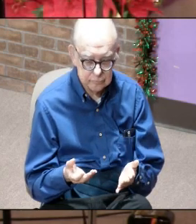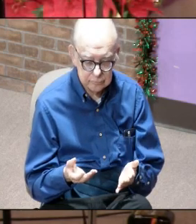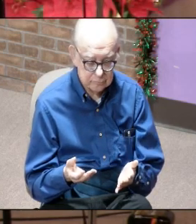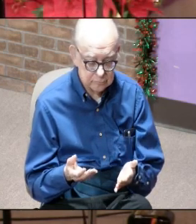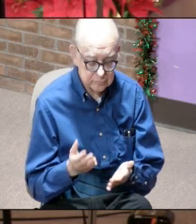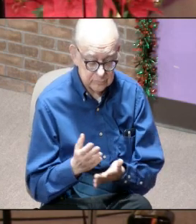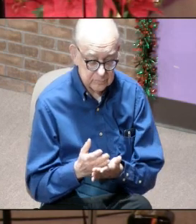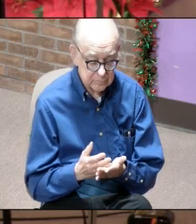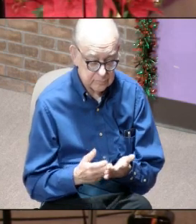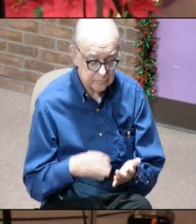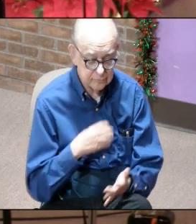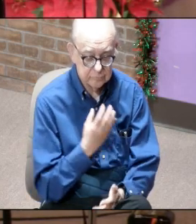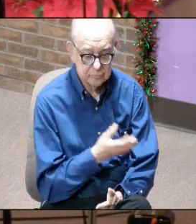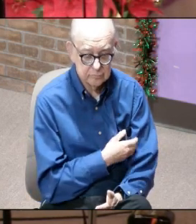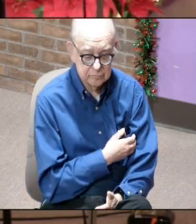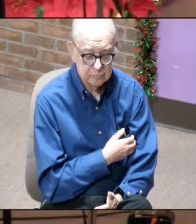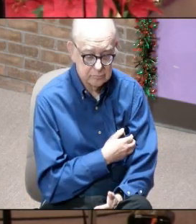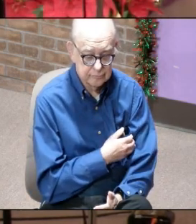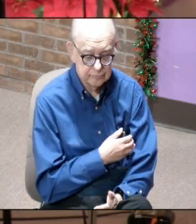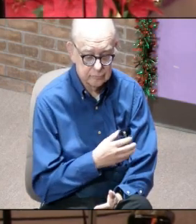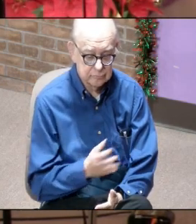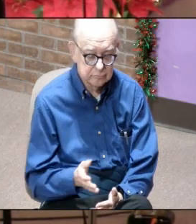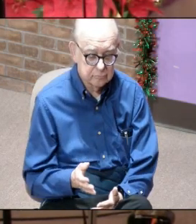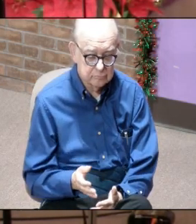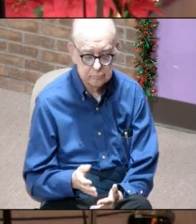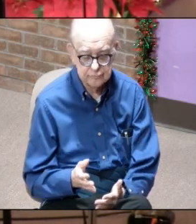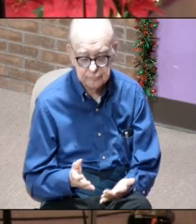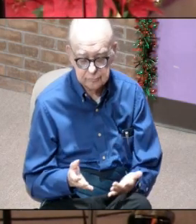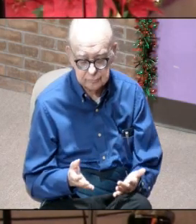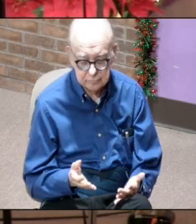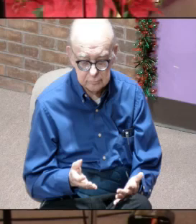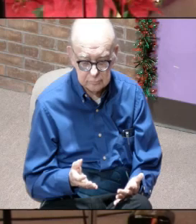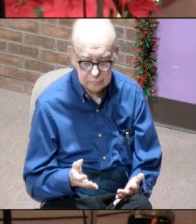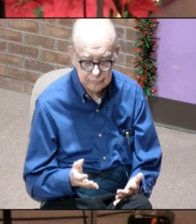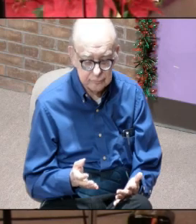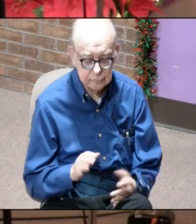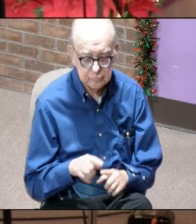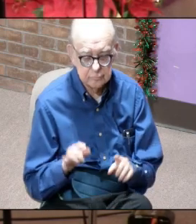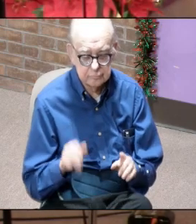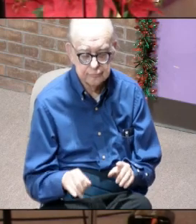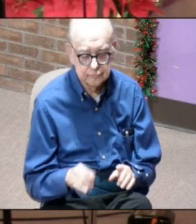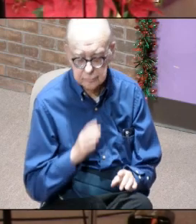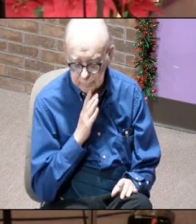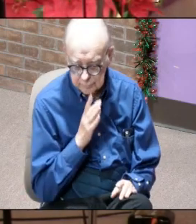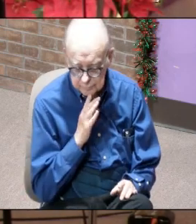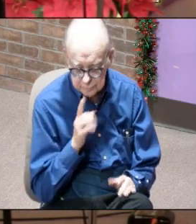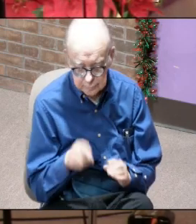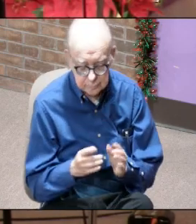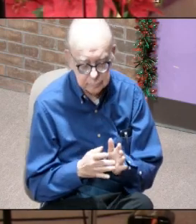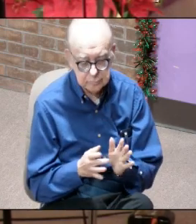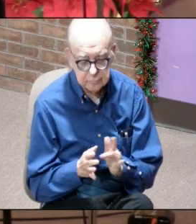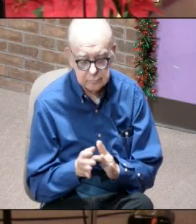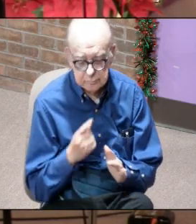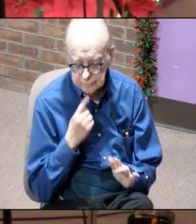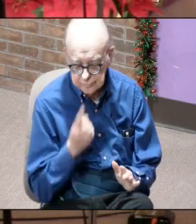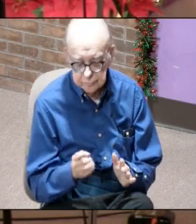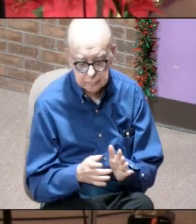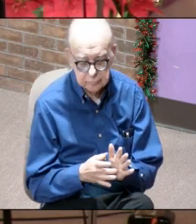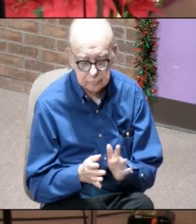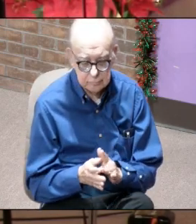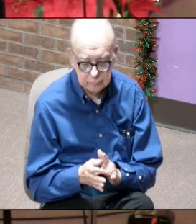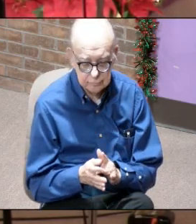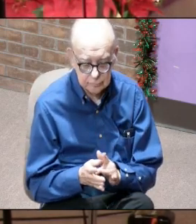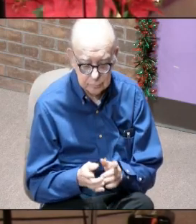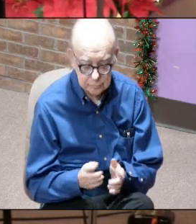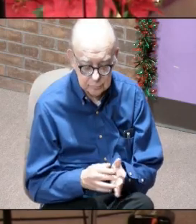some authority or ride out, and he's been on conquest. And yet, when you talk about Jesus, it says that Jesus, when